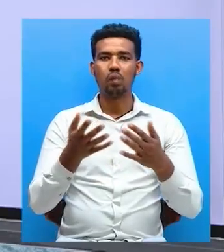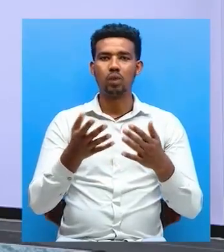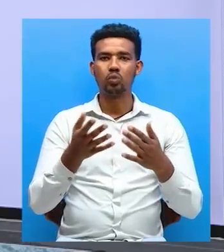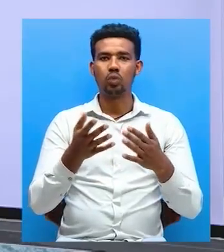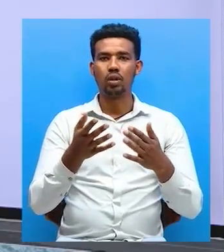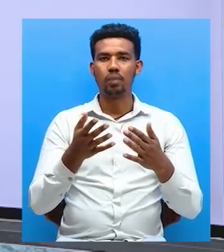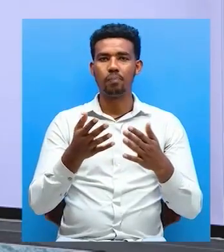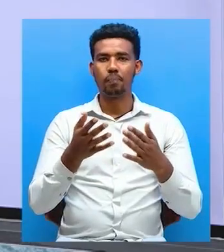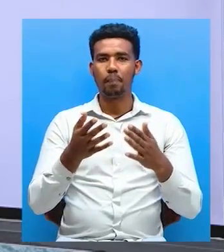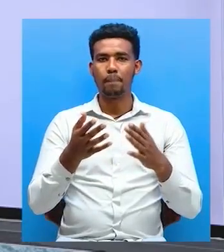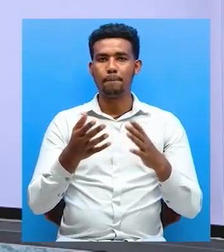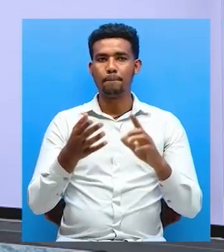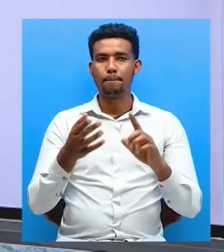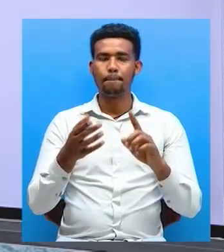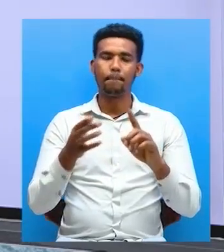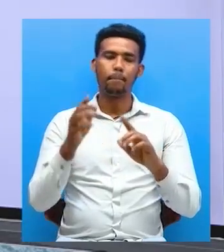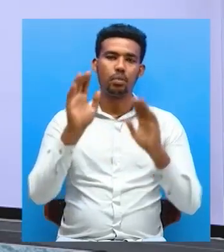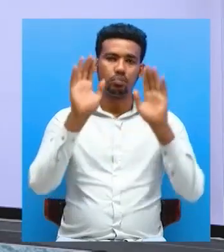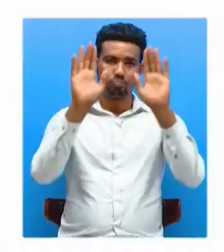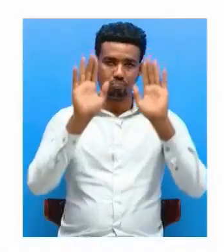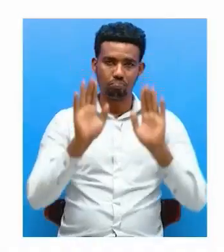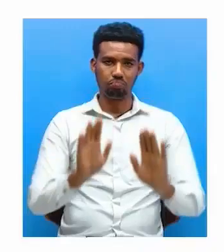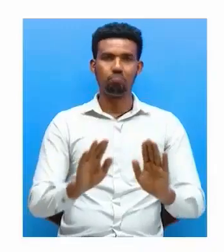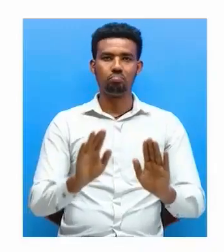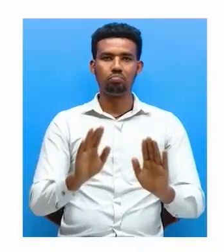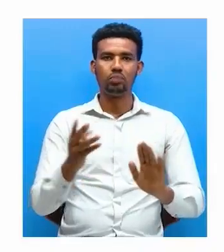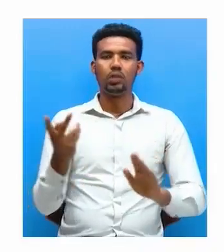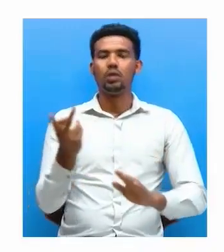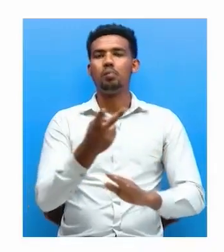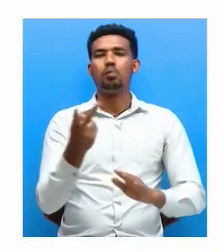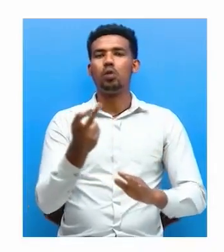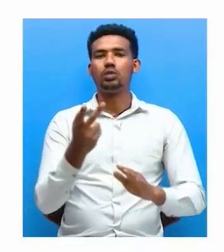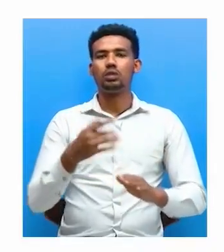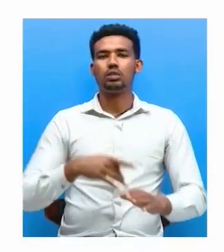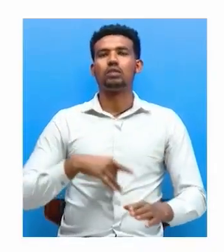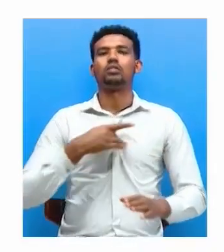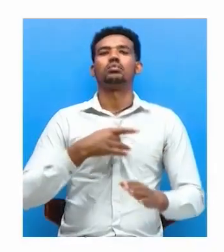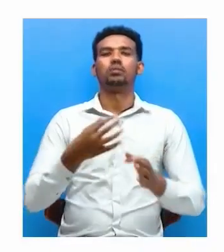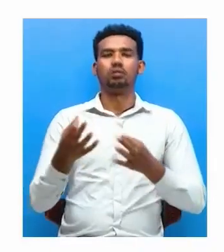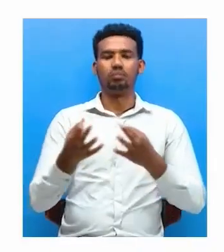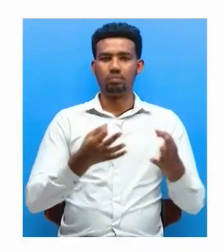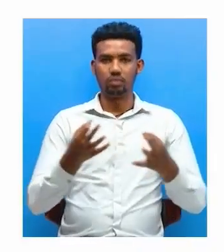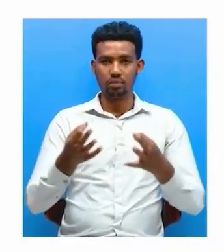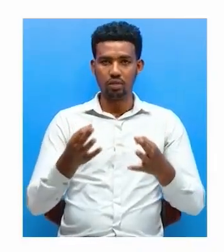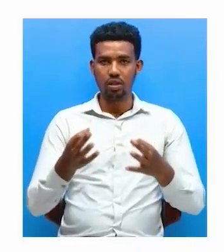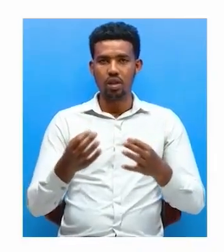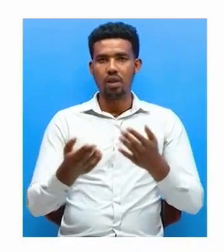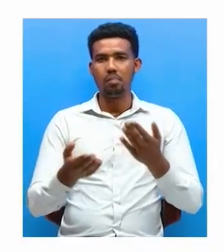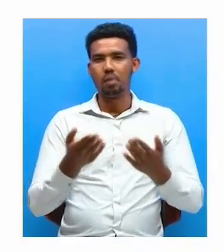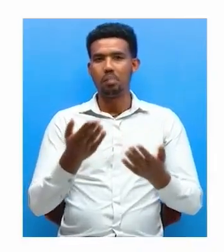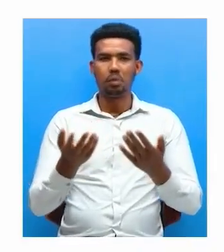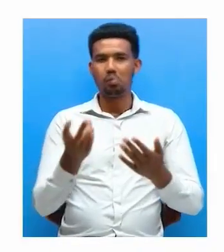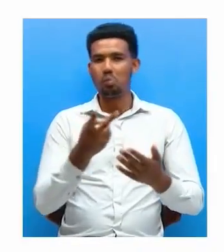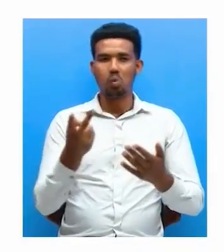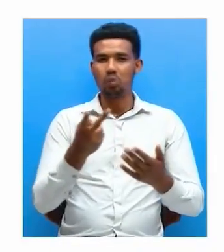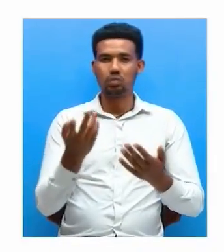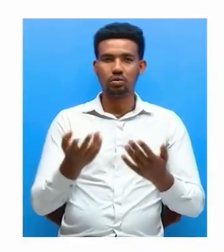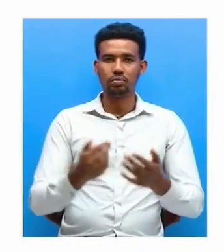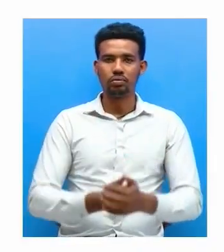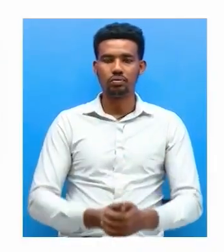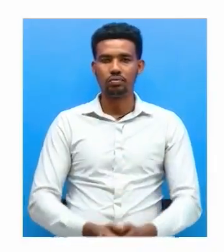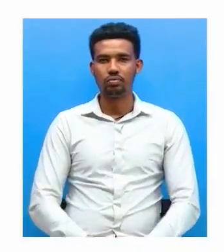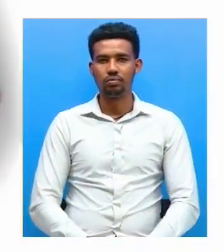use both exclamatory sentences and imperative sentences. Imperative